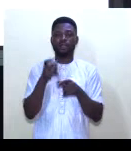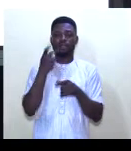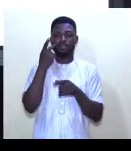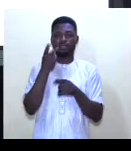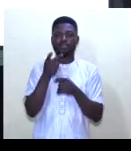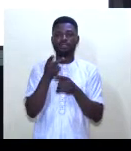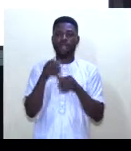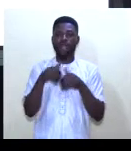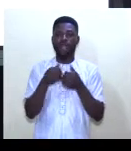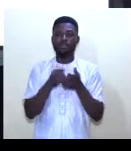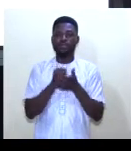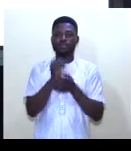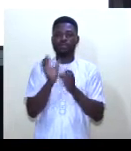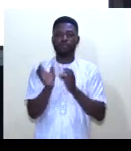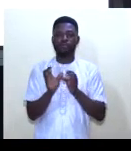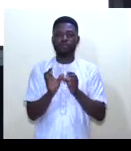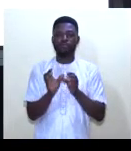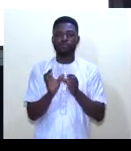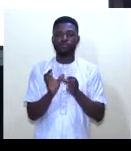Now let's see how that is done.